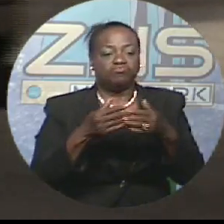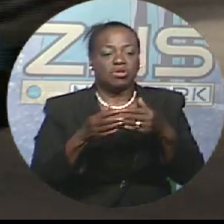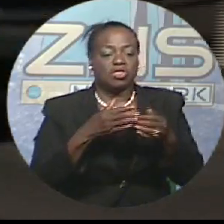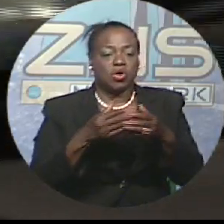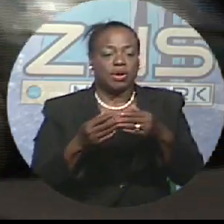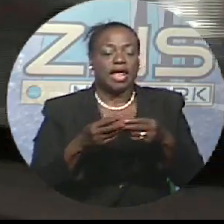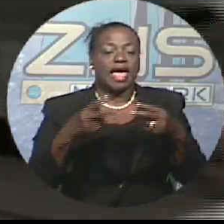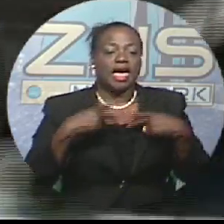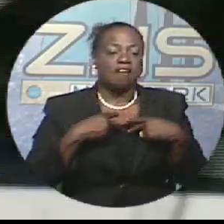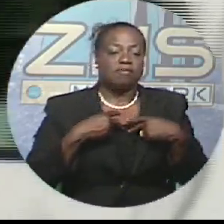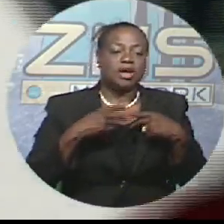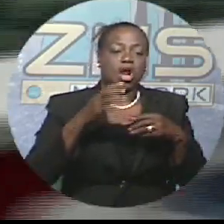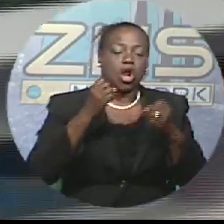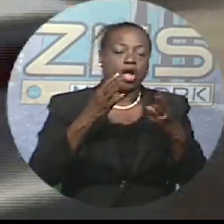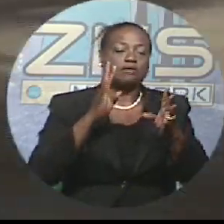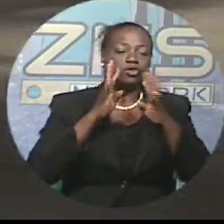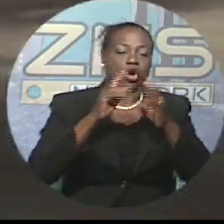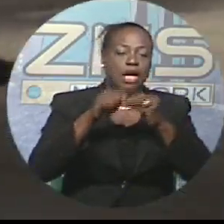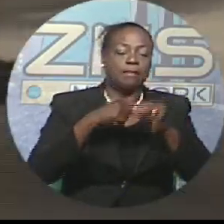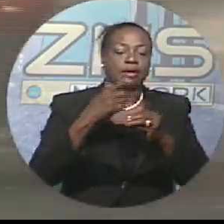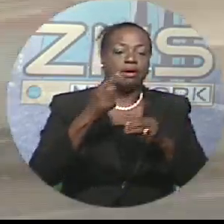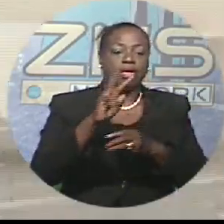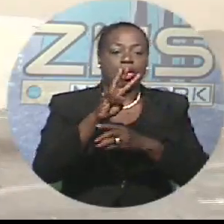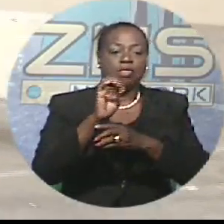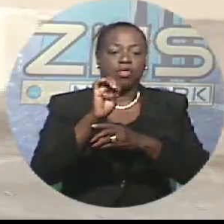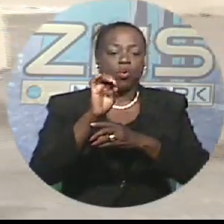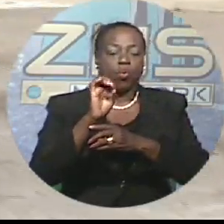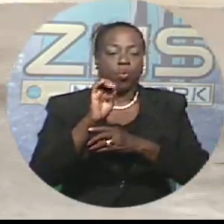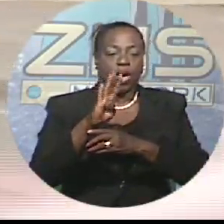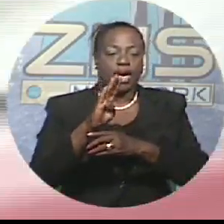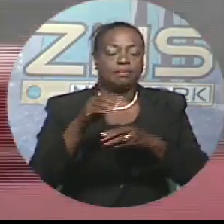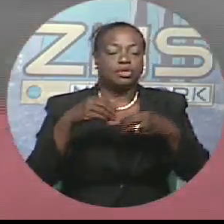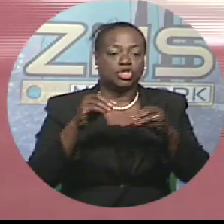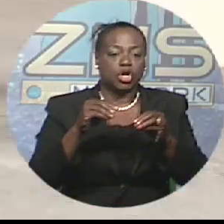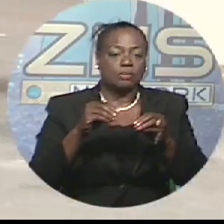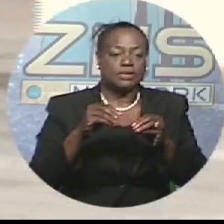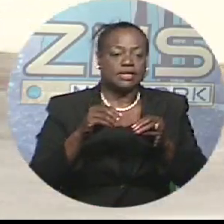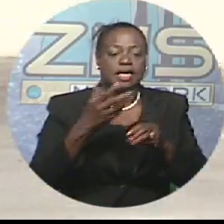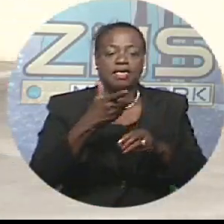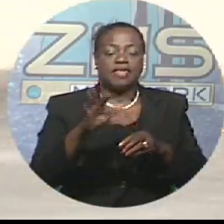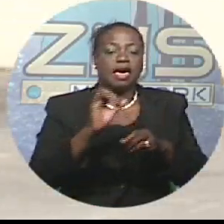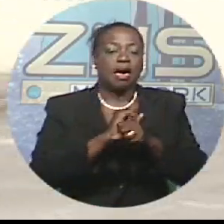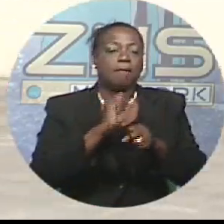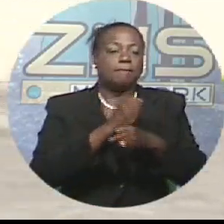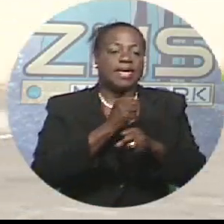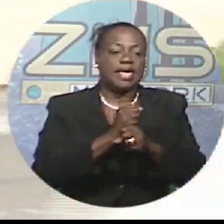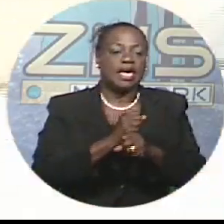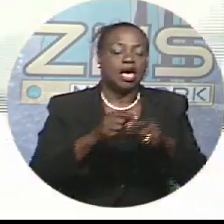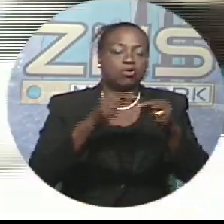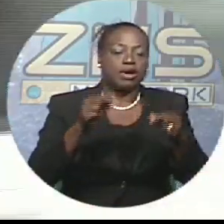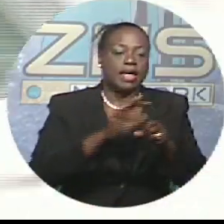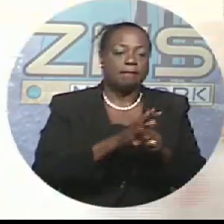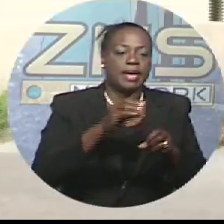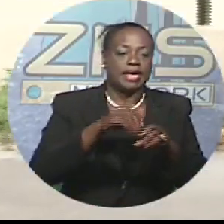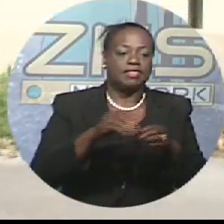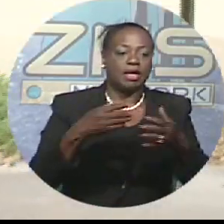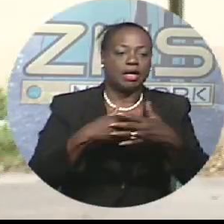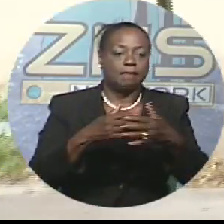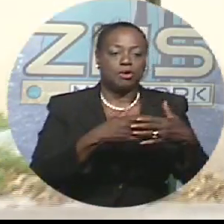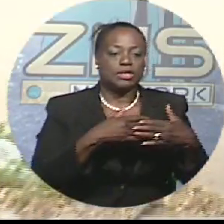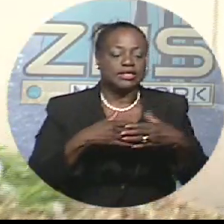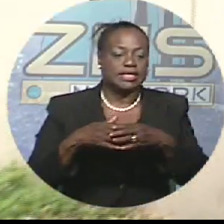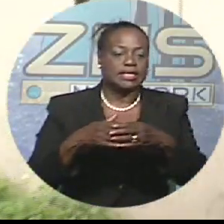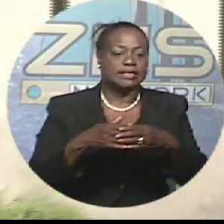gaming here in recent years, it's no secret that these unregulated operations are making a great impact in their communities. So